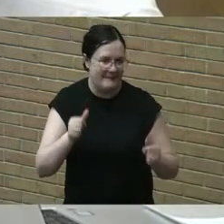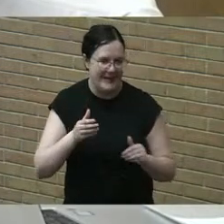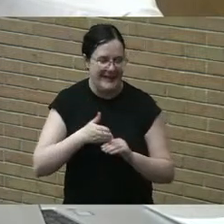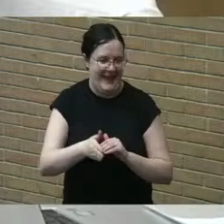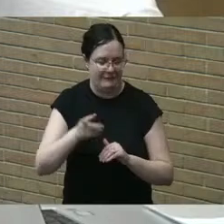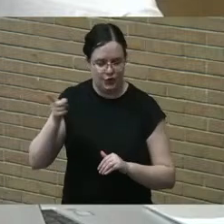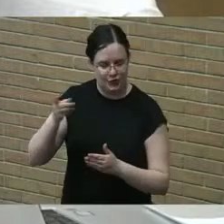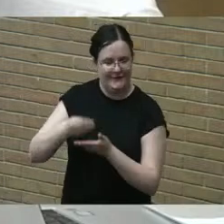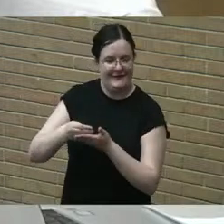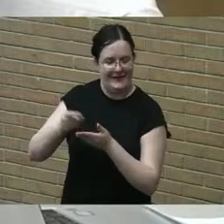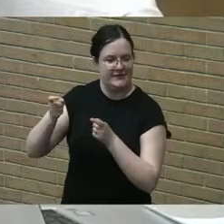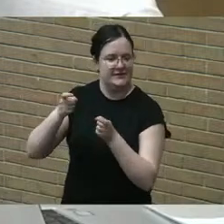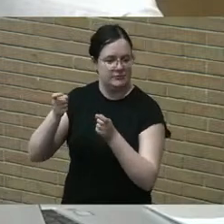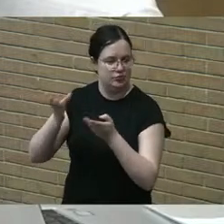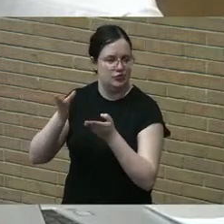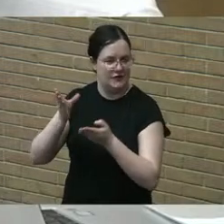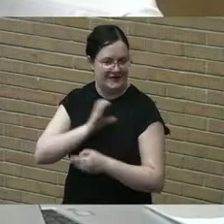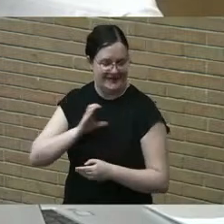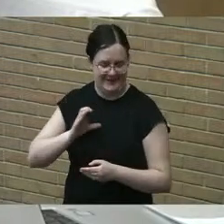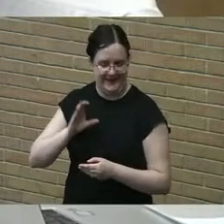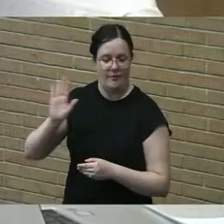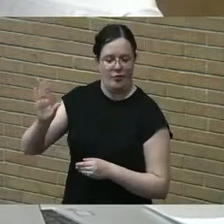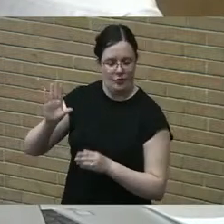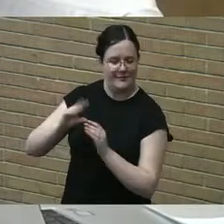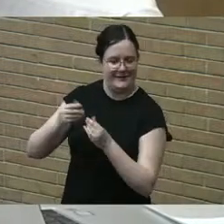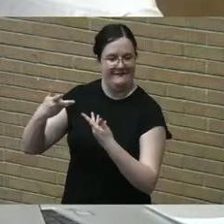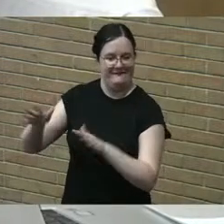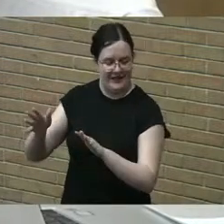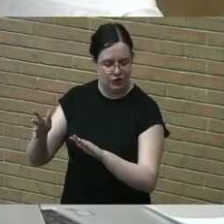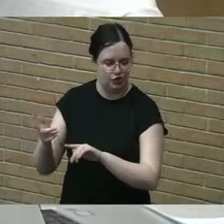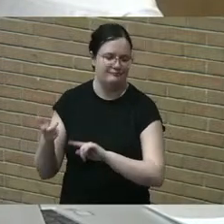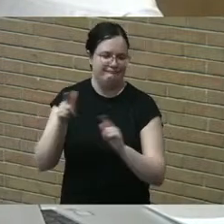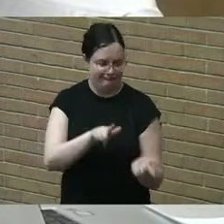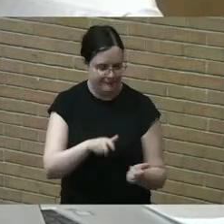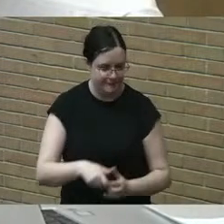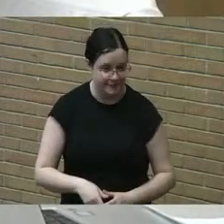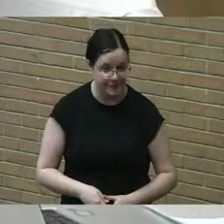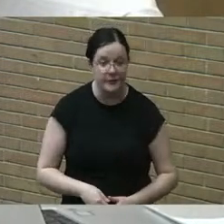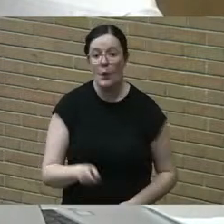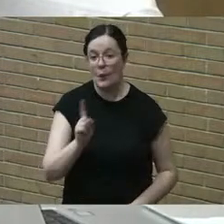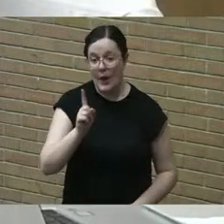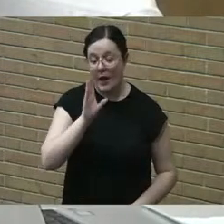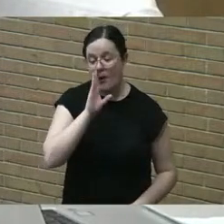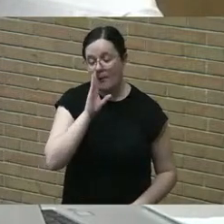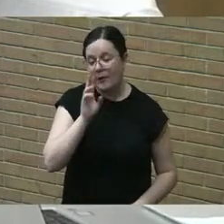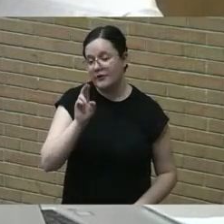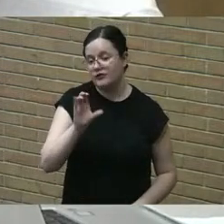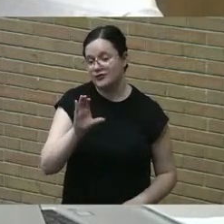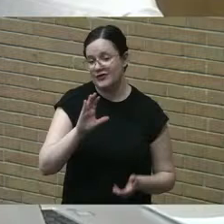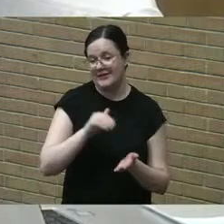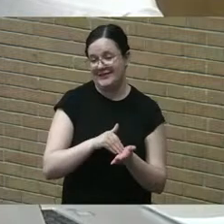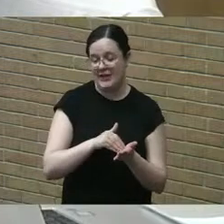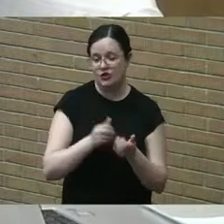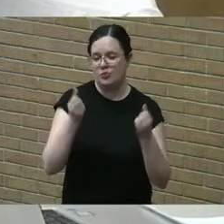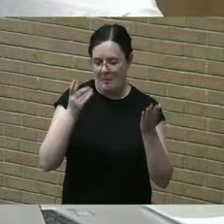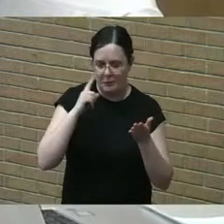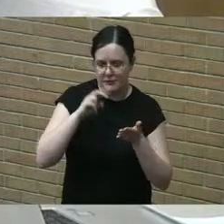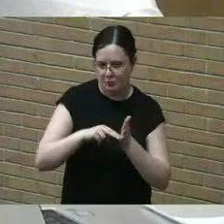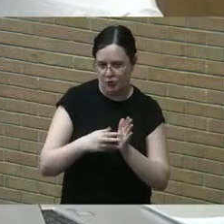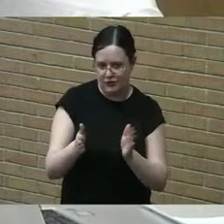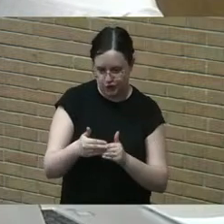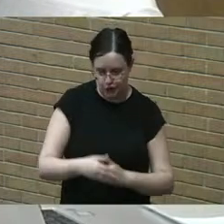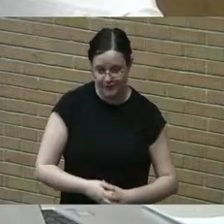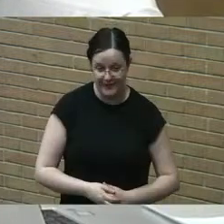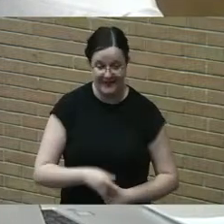our Finance and Administrative Services Committee meeting at the Brighton Recreation Center multipurpose room. Please access the